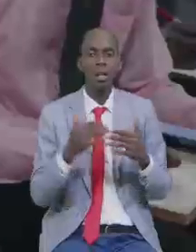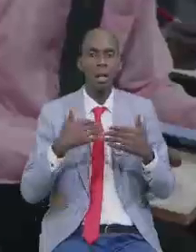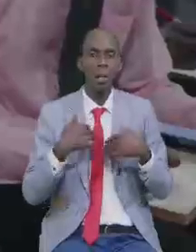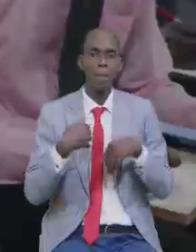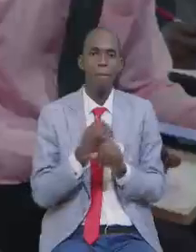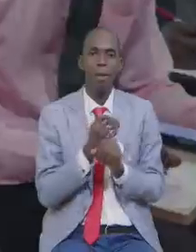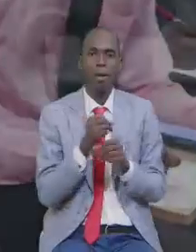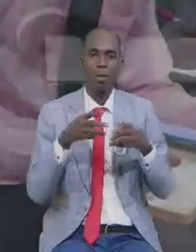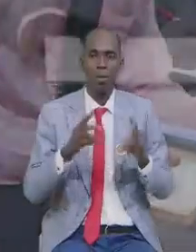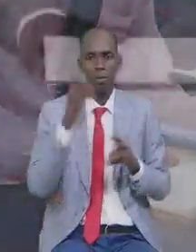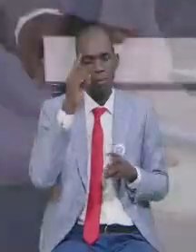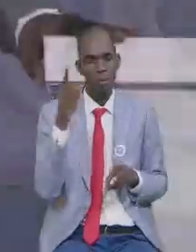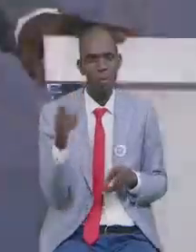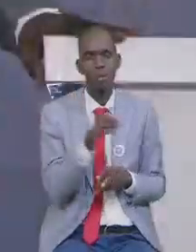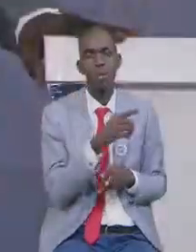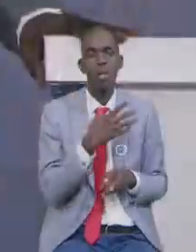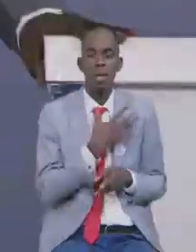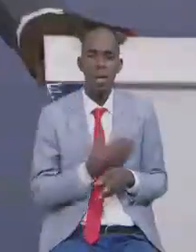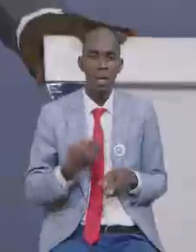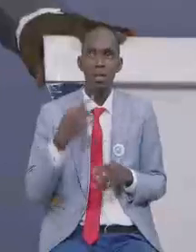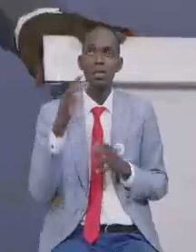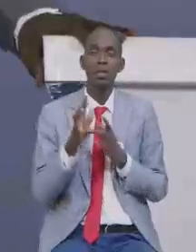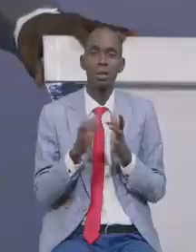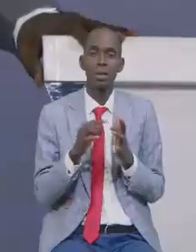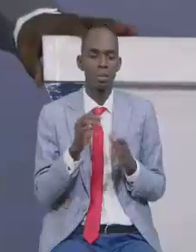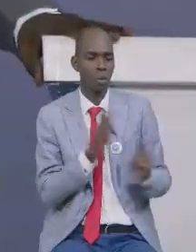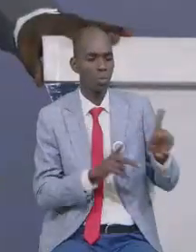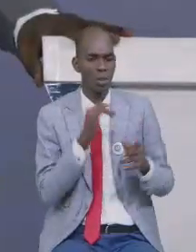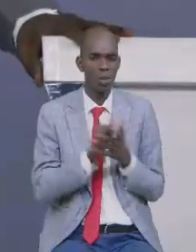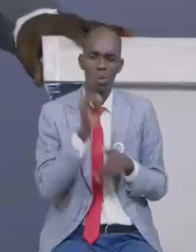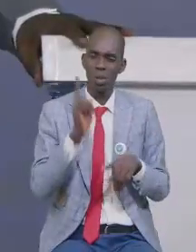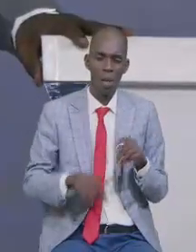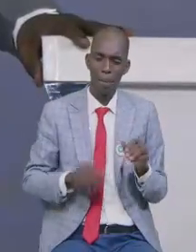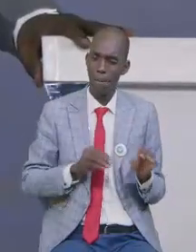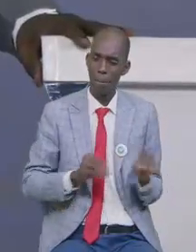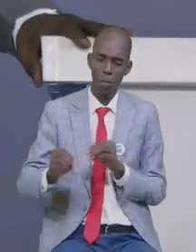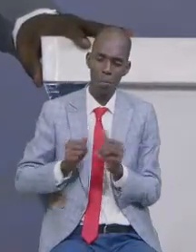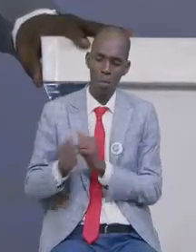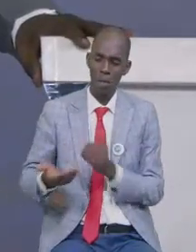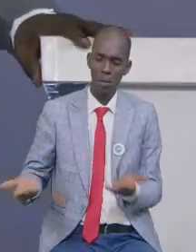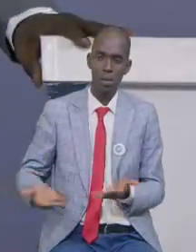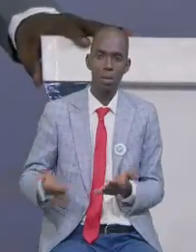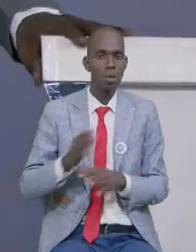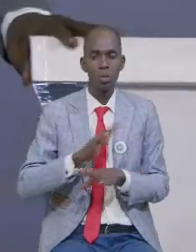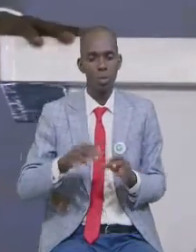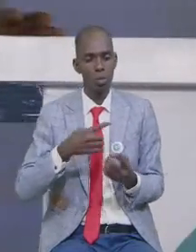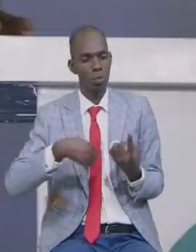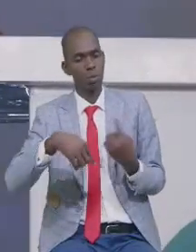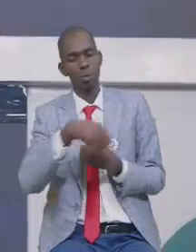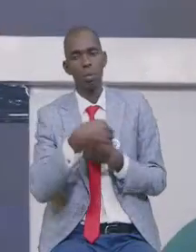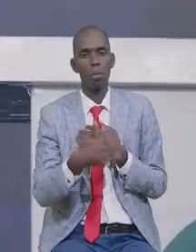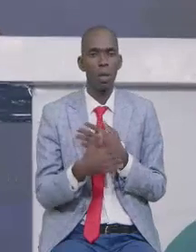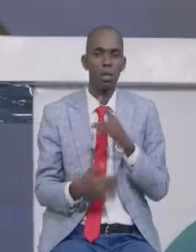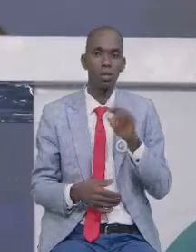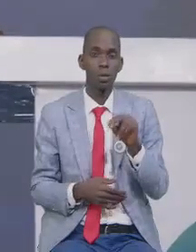way for you. And he says, you cannot pass this way. Don't turn back. It's the people